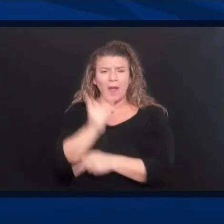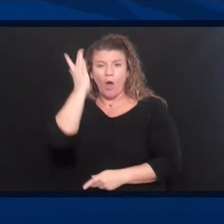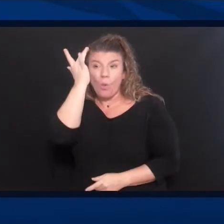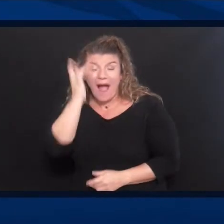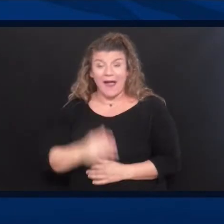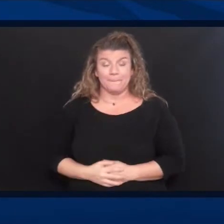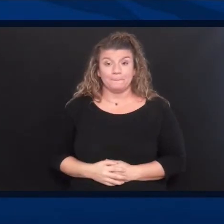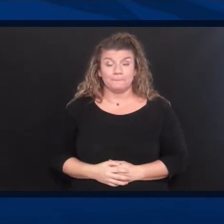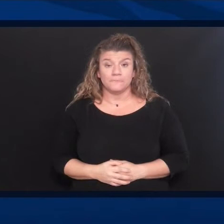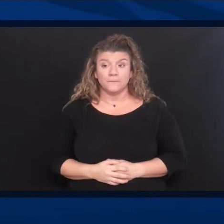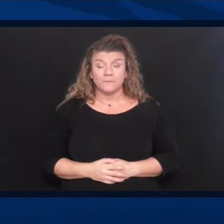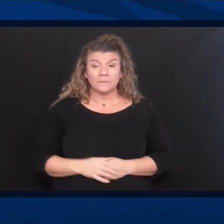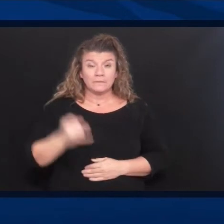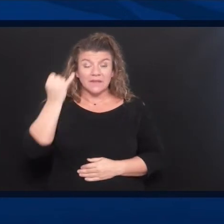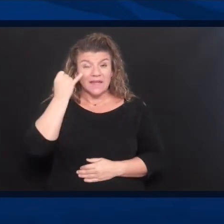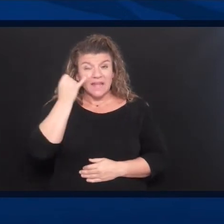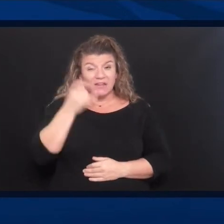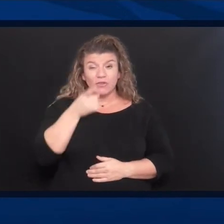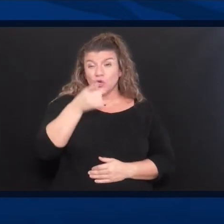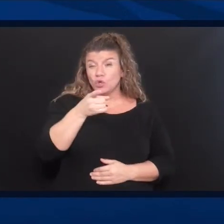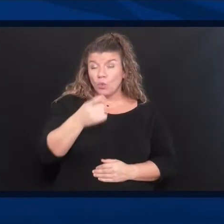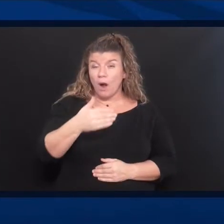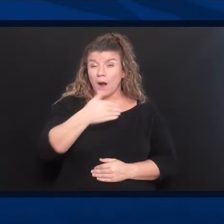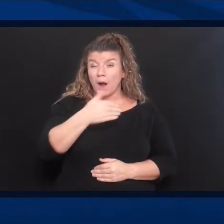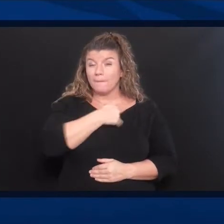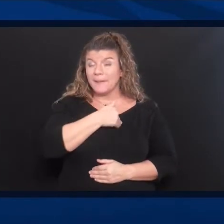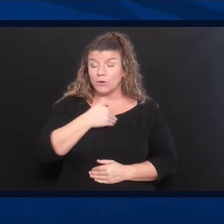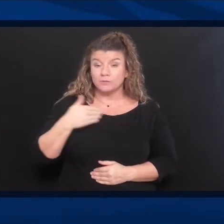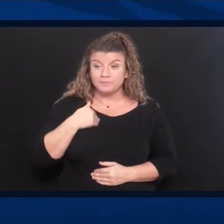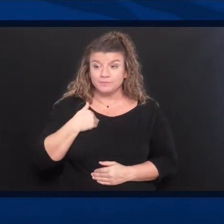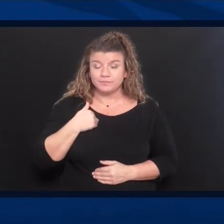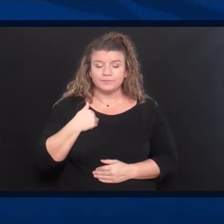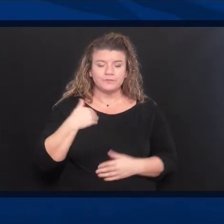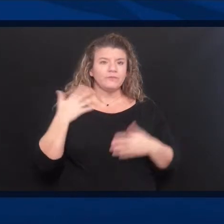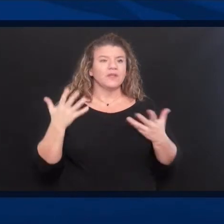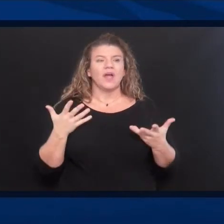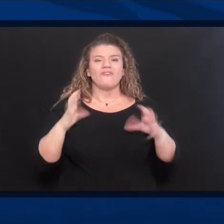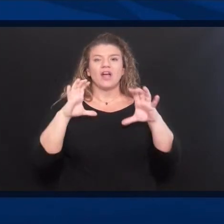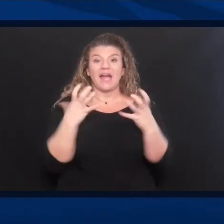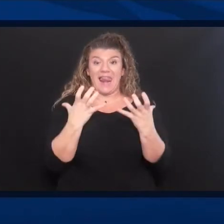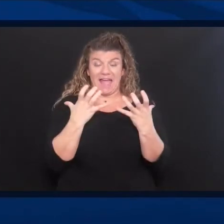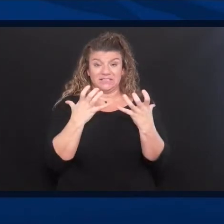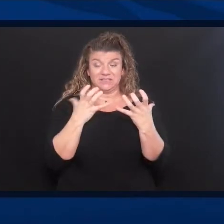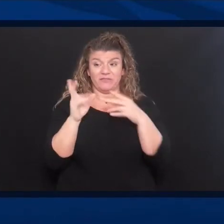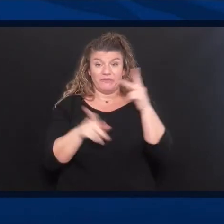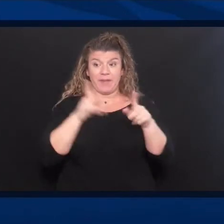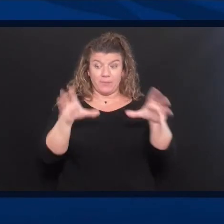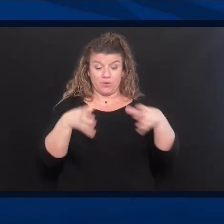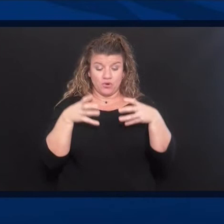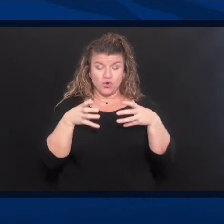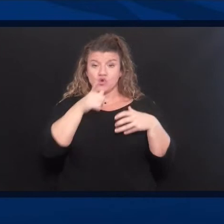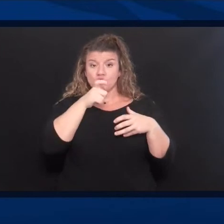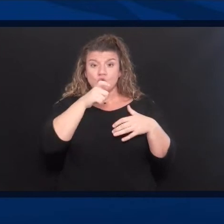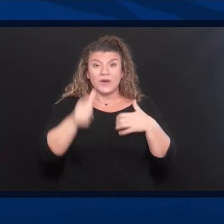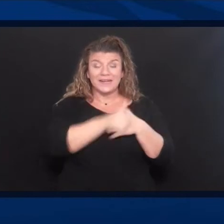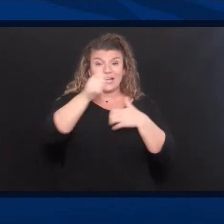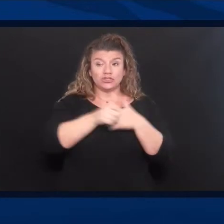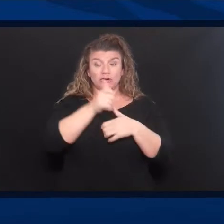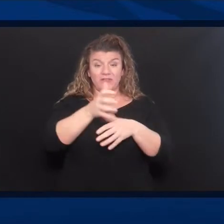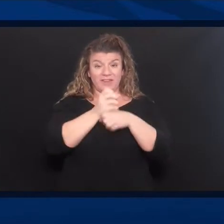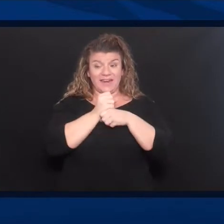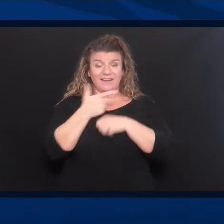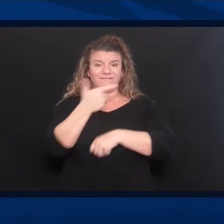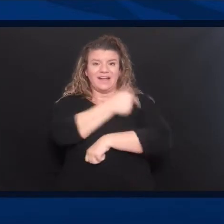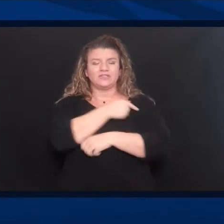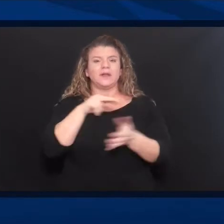if you are a member of a class of people who are in danger of getting the vaccine, in